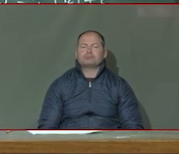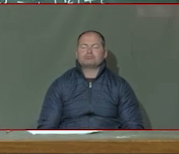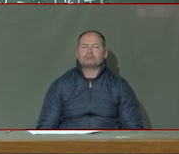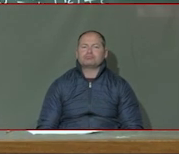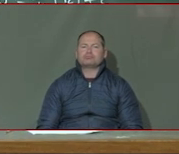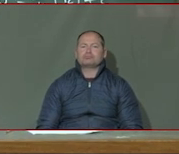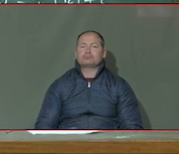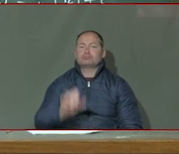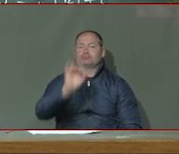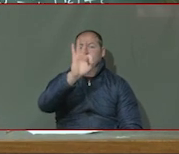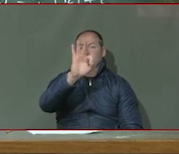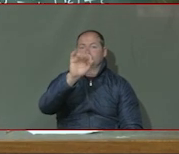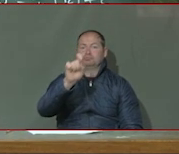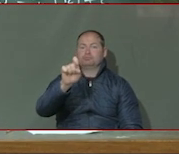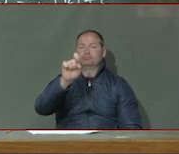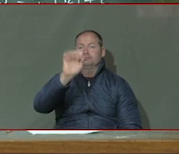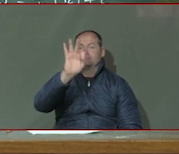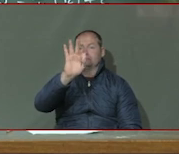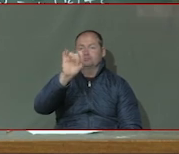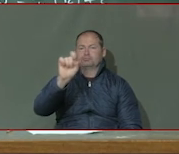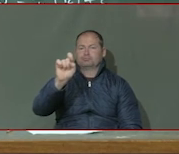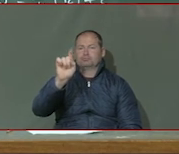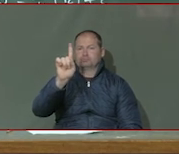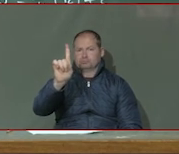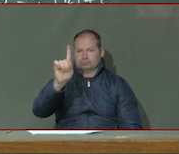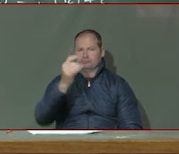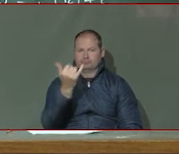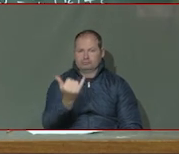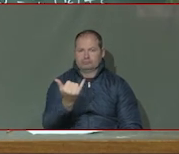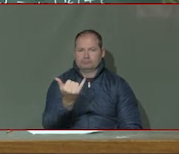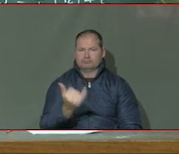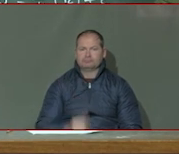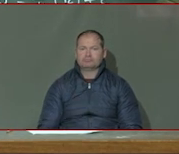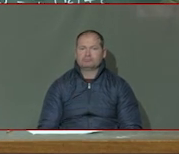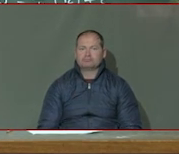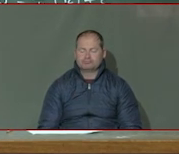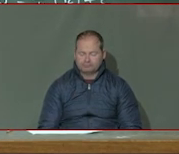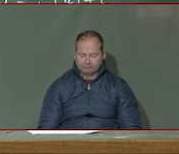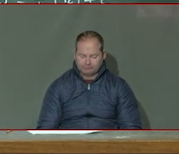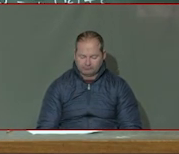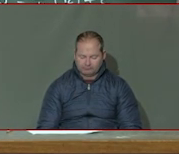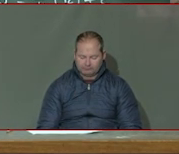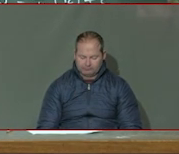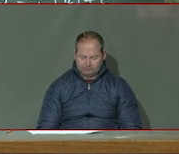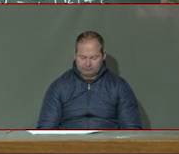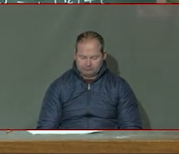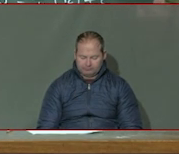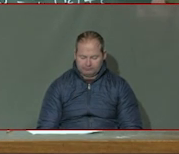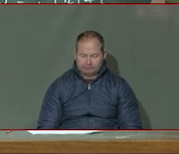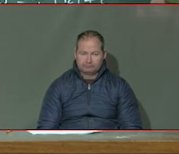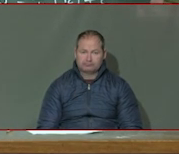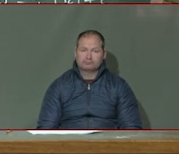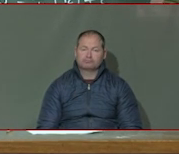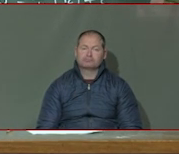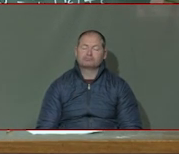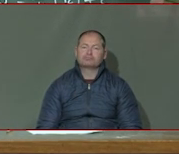Equation 3.3.1.